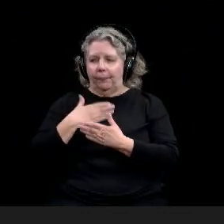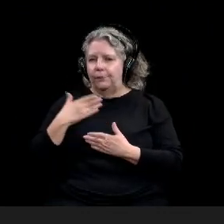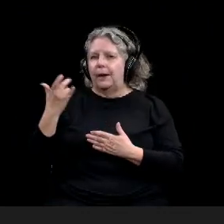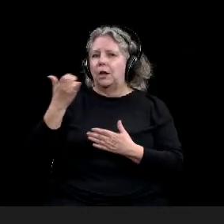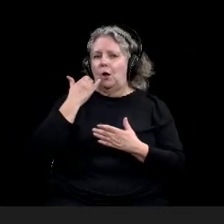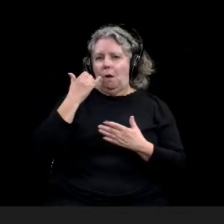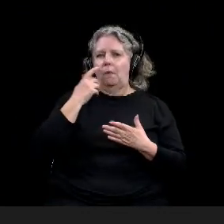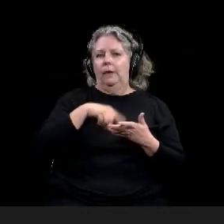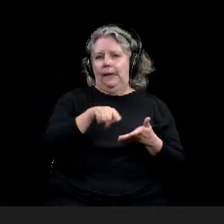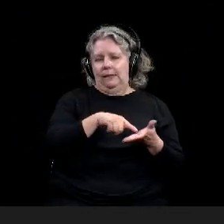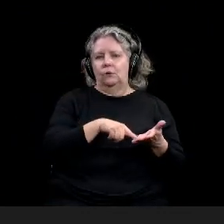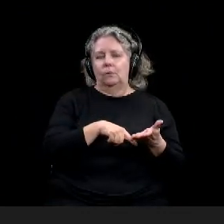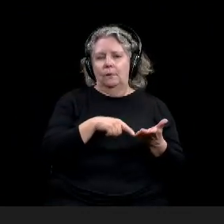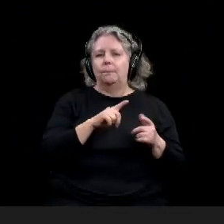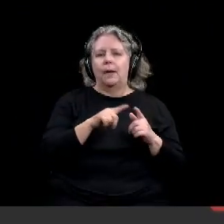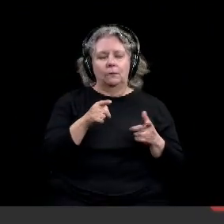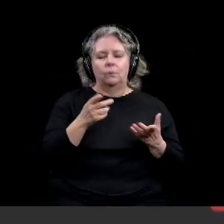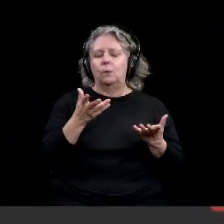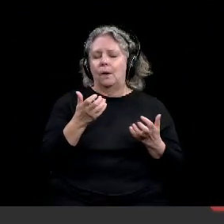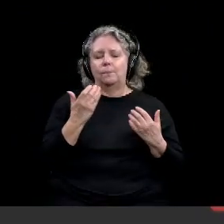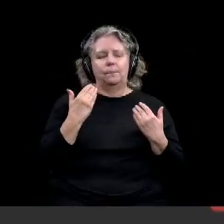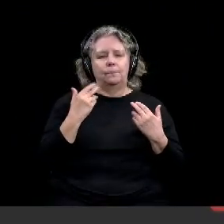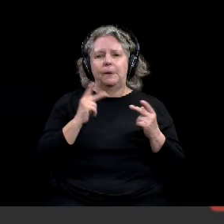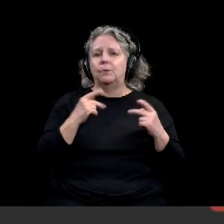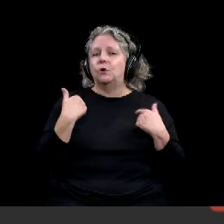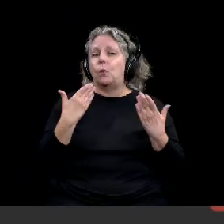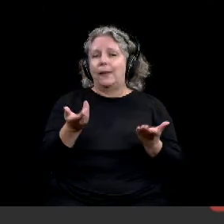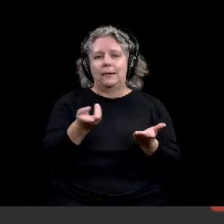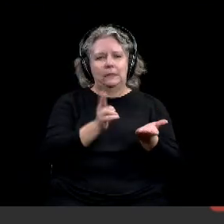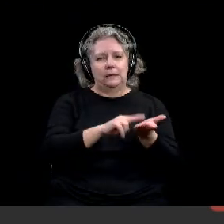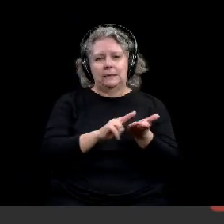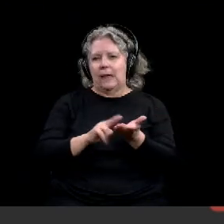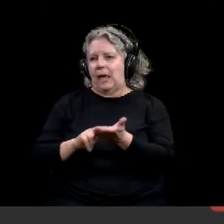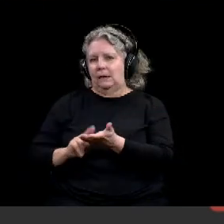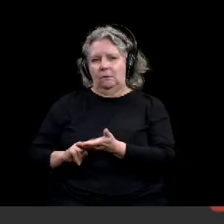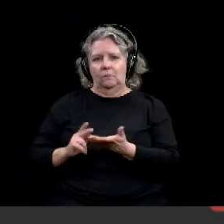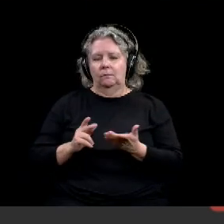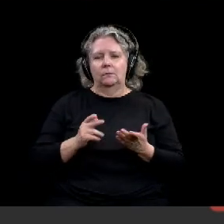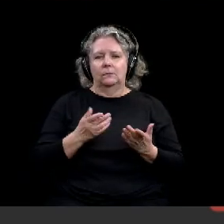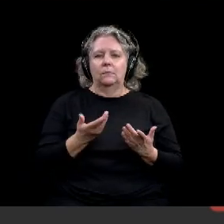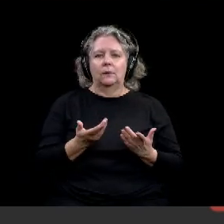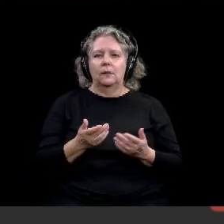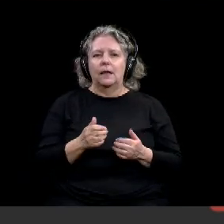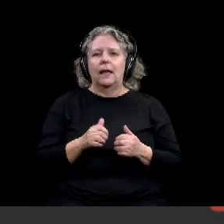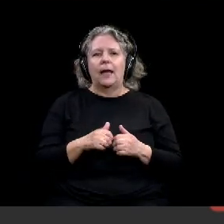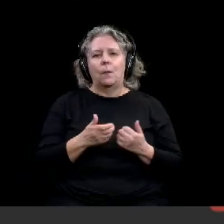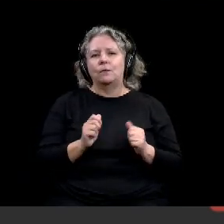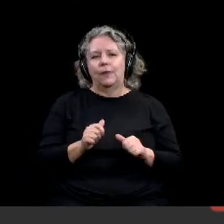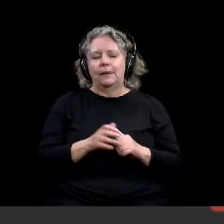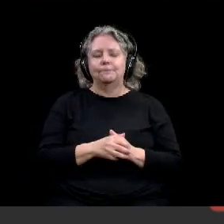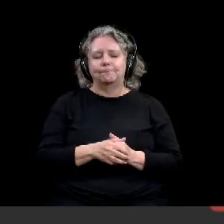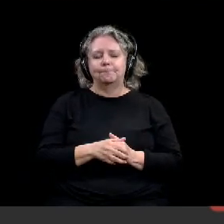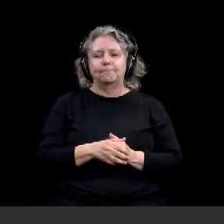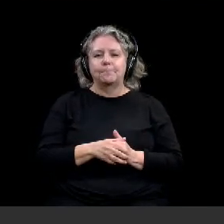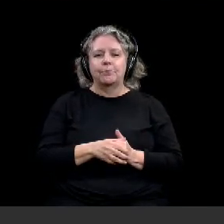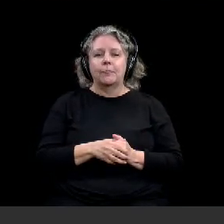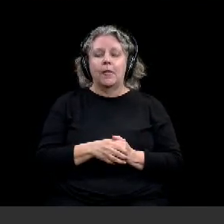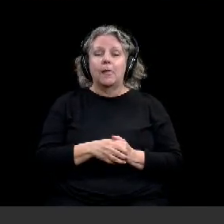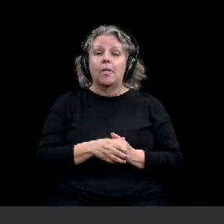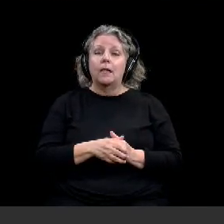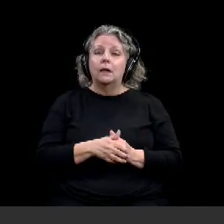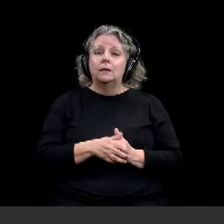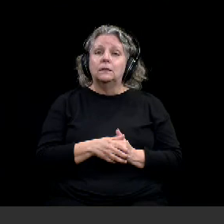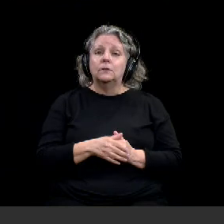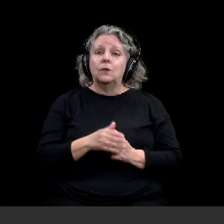Okay, Hannah, thank you very much for your call. Stand by. We'll be back to you in a moment. Let's go to Andrew Moore with KCEN Channel 6. Andrew? Yeah,